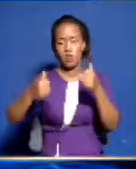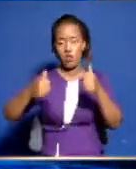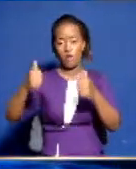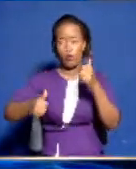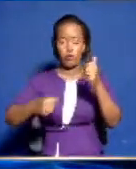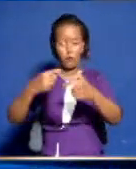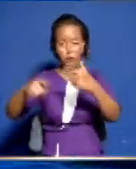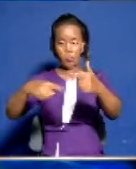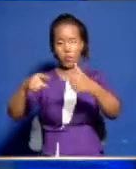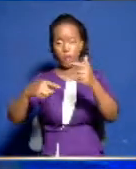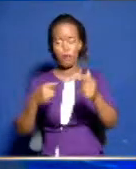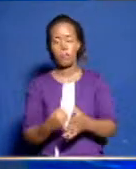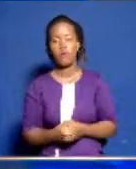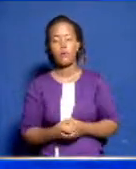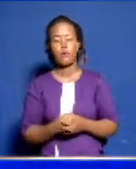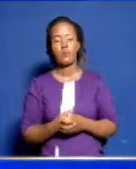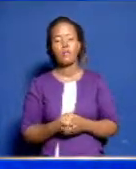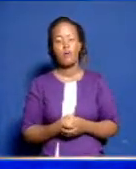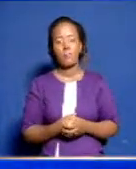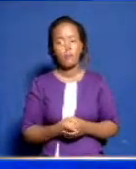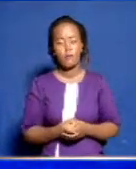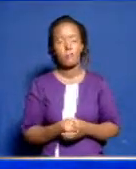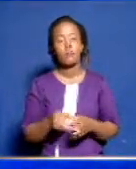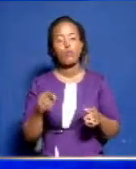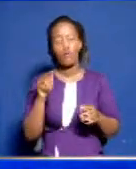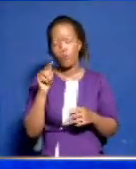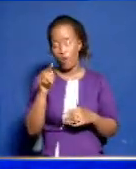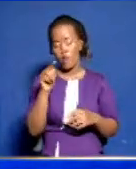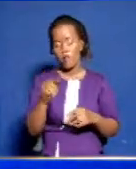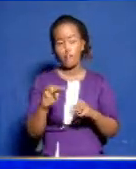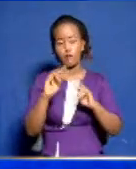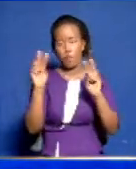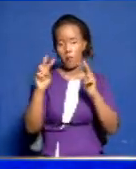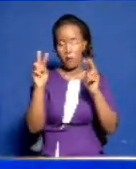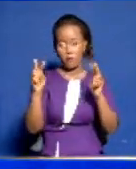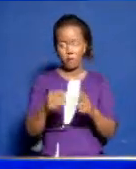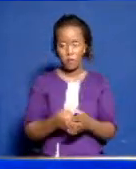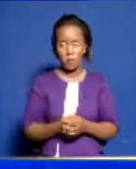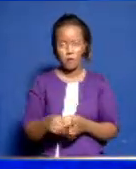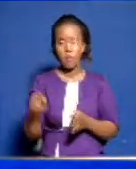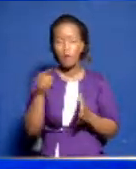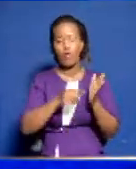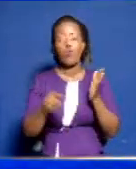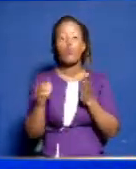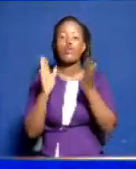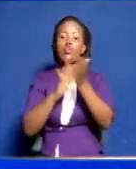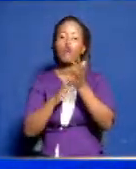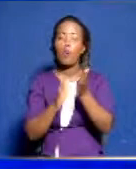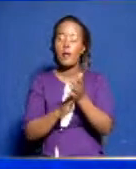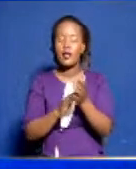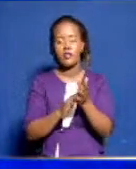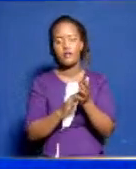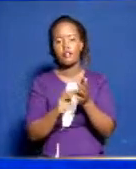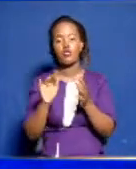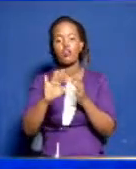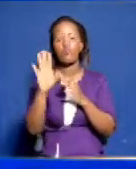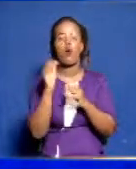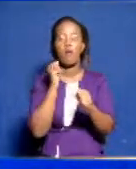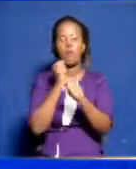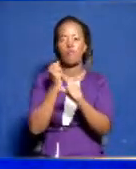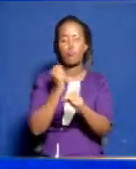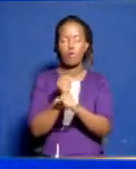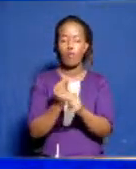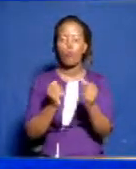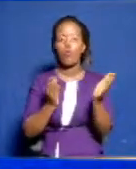being rolled out. In this regard, we commend your contribution towards